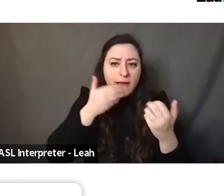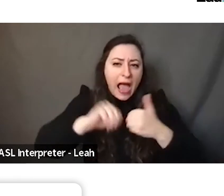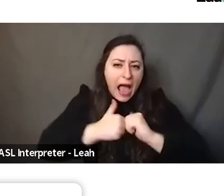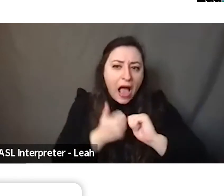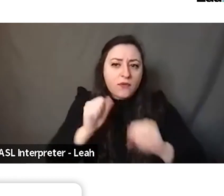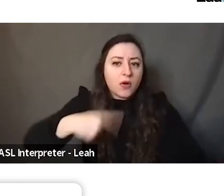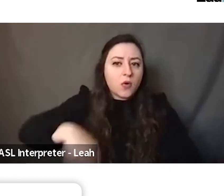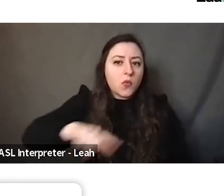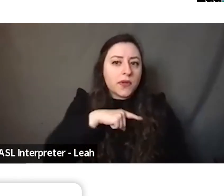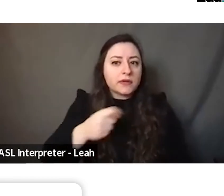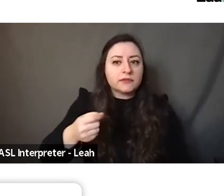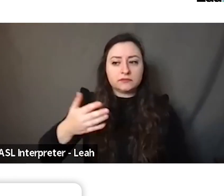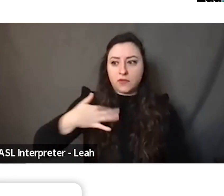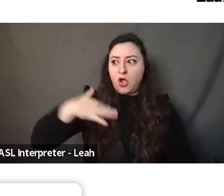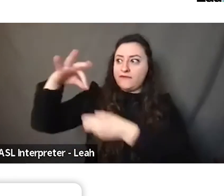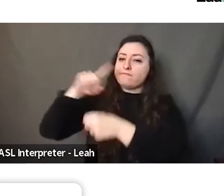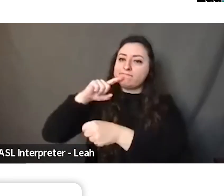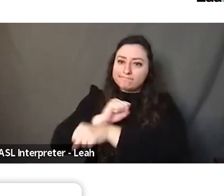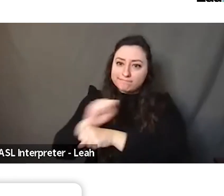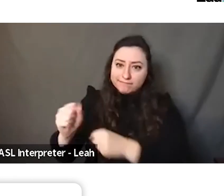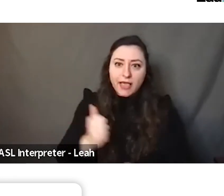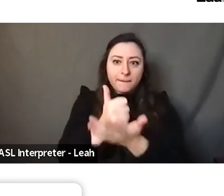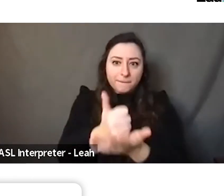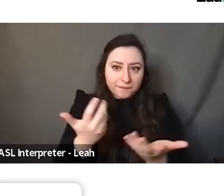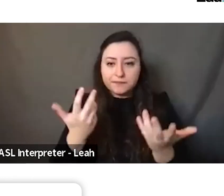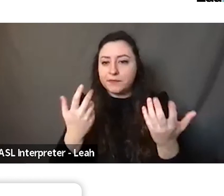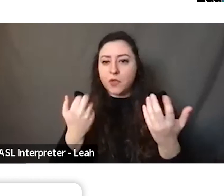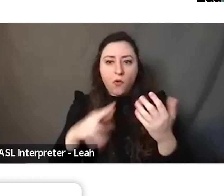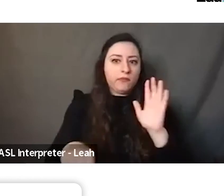how our greater votes are contributing to this problem?